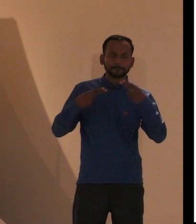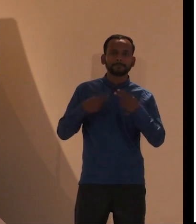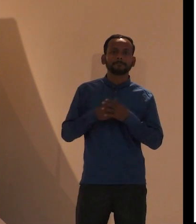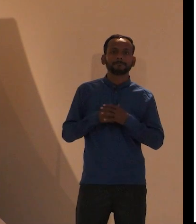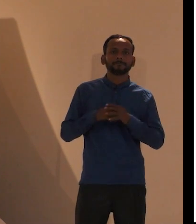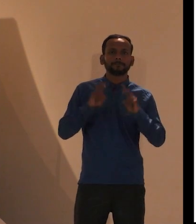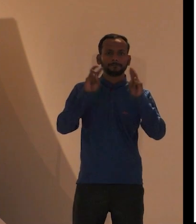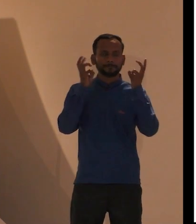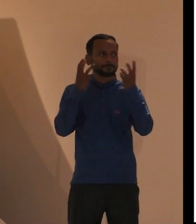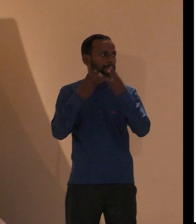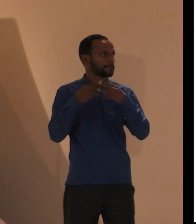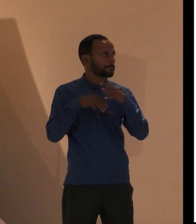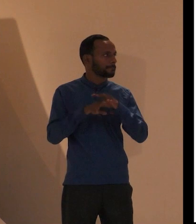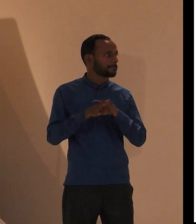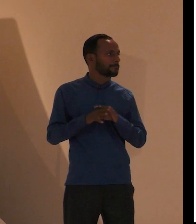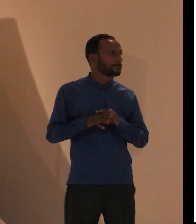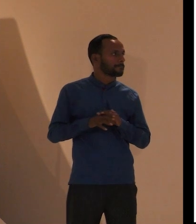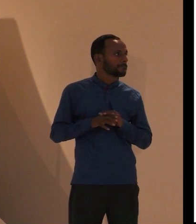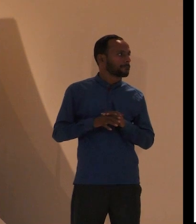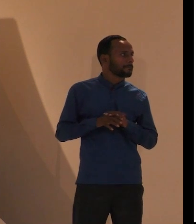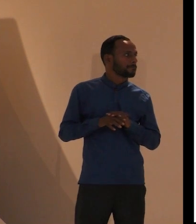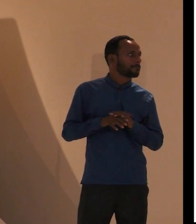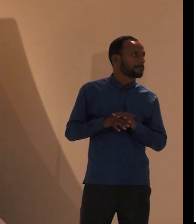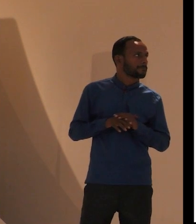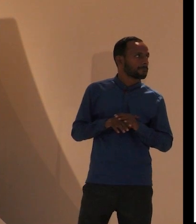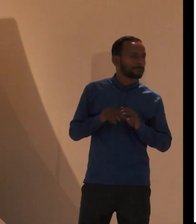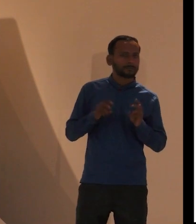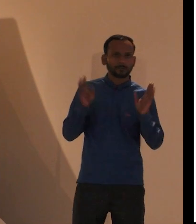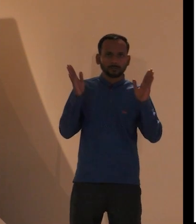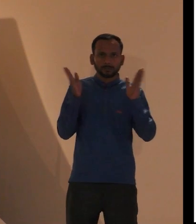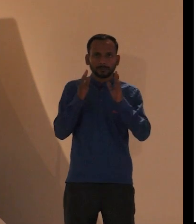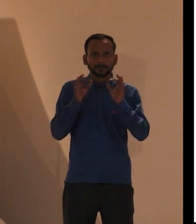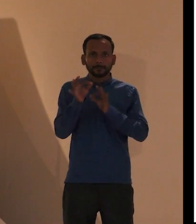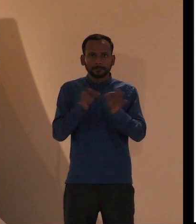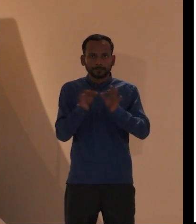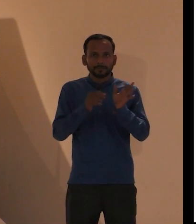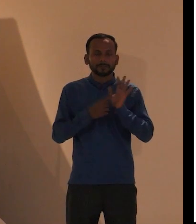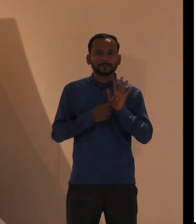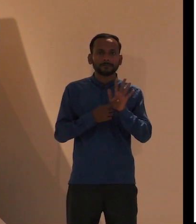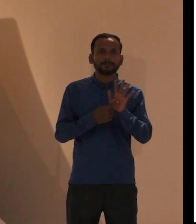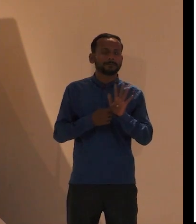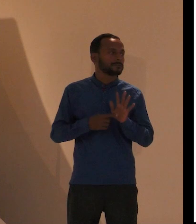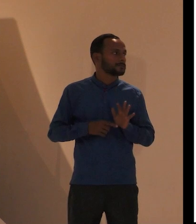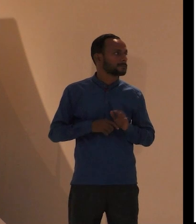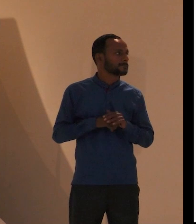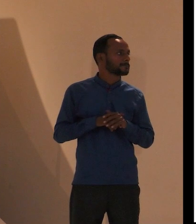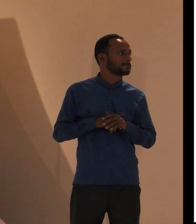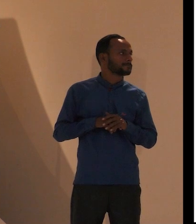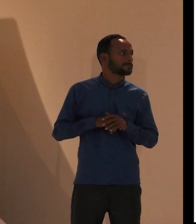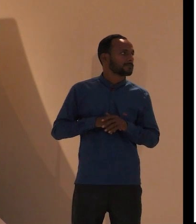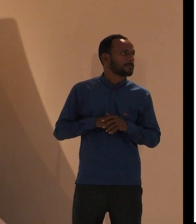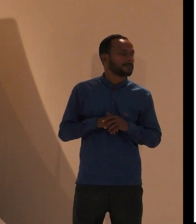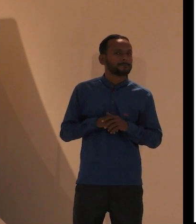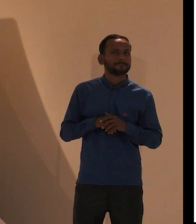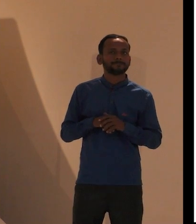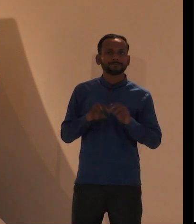for curation, and so on and so forth. I'll give you just a brief example of the illustrated catalogue of the exhibits of the Victoria Memorial Hall,